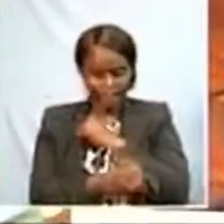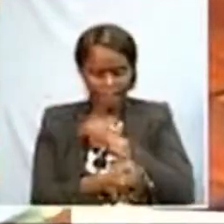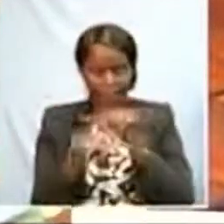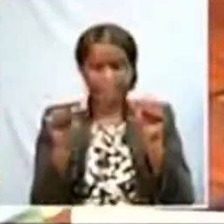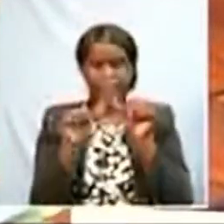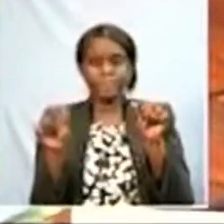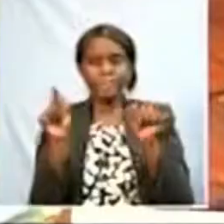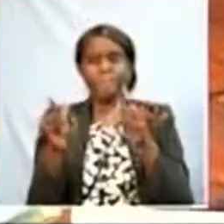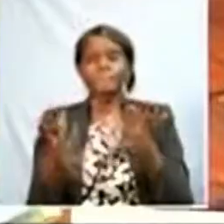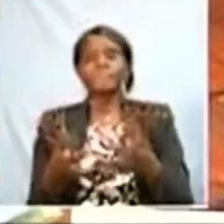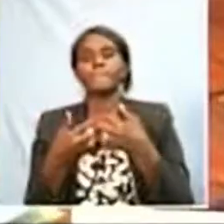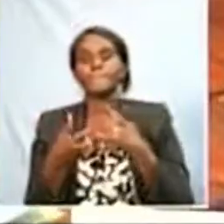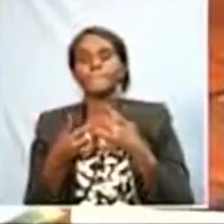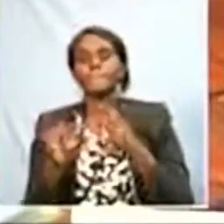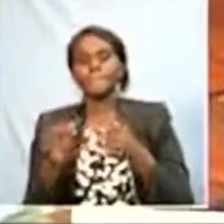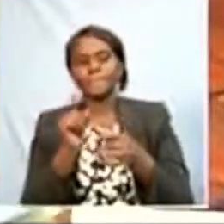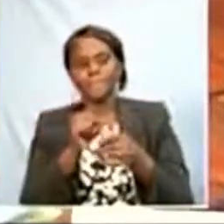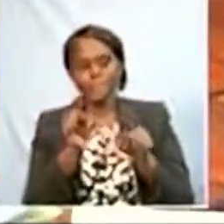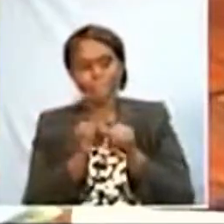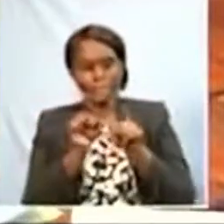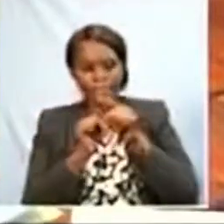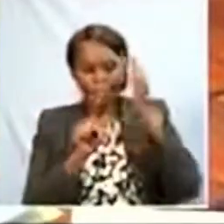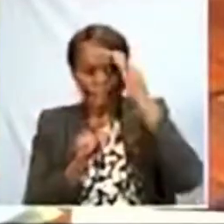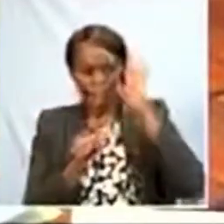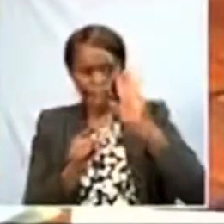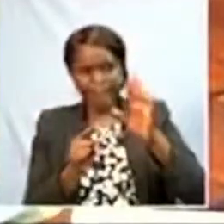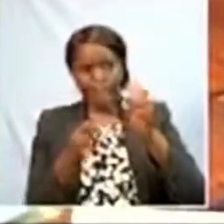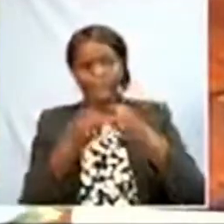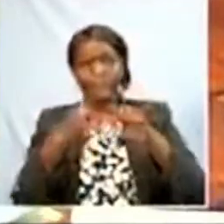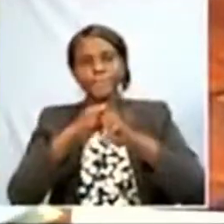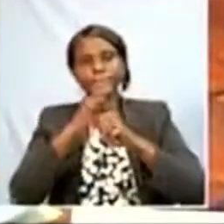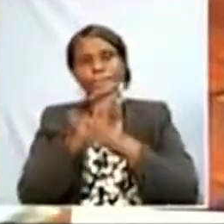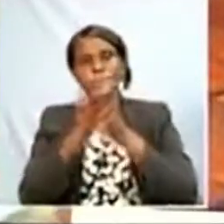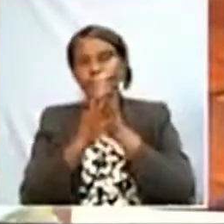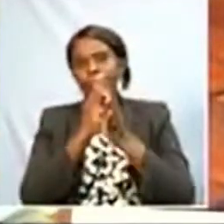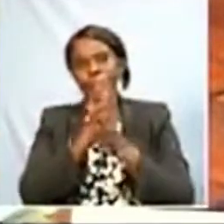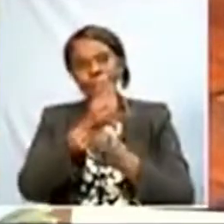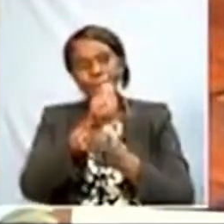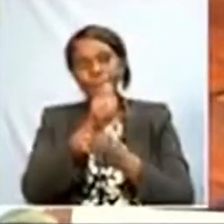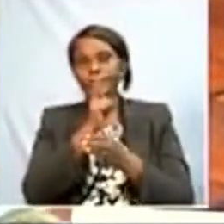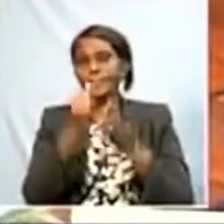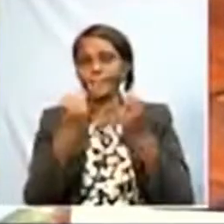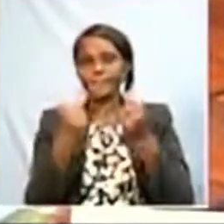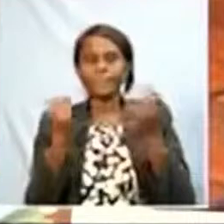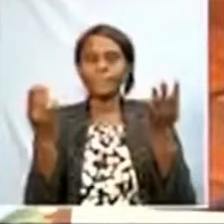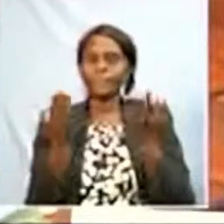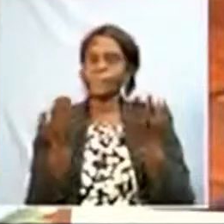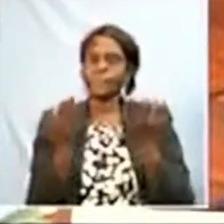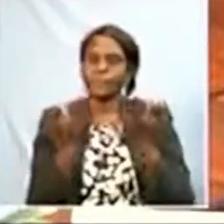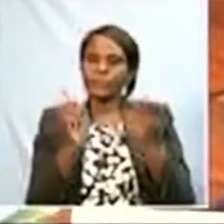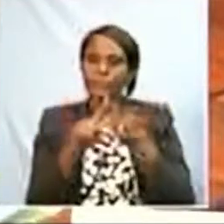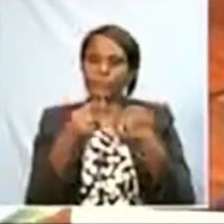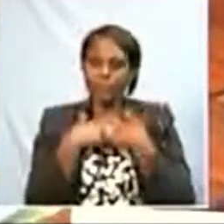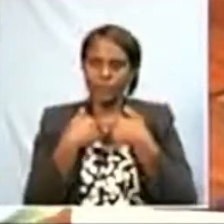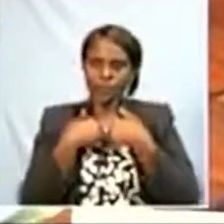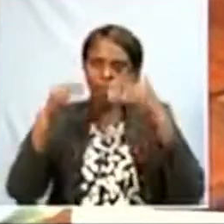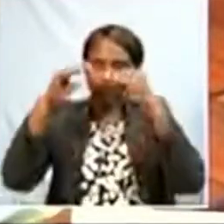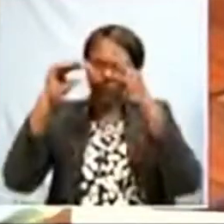assessment by the engineers, it was discovered that even the structure itself was not strong enough to hold the